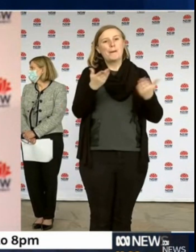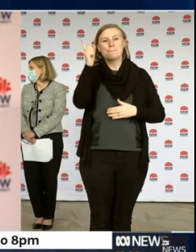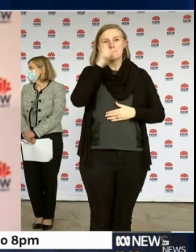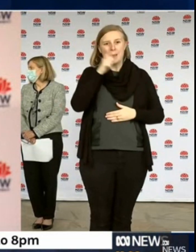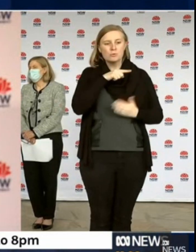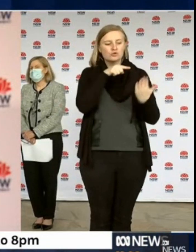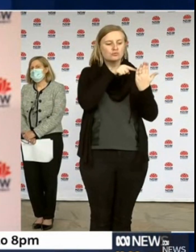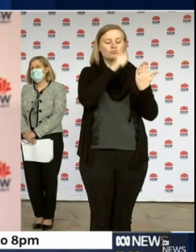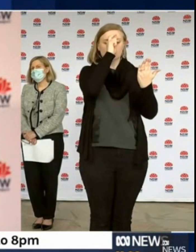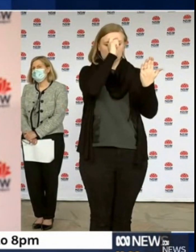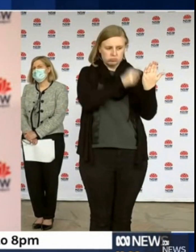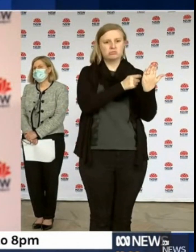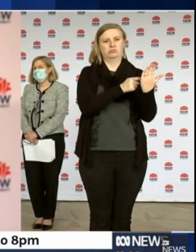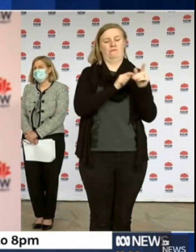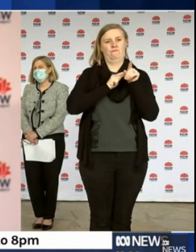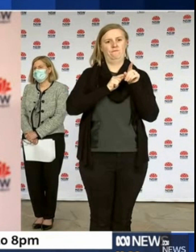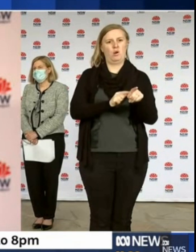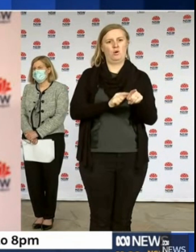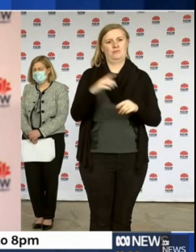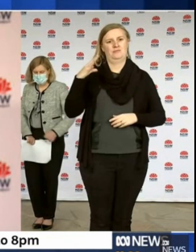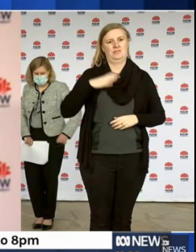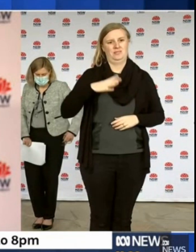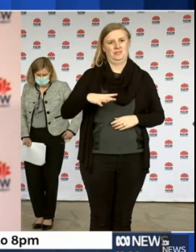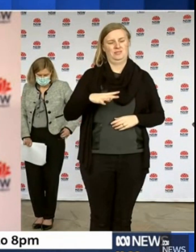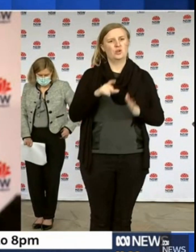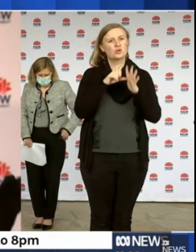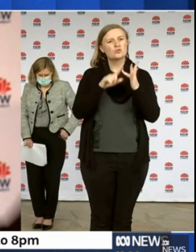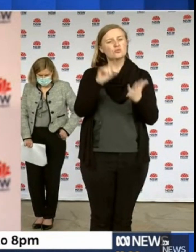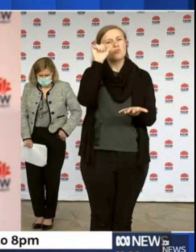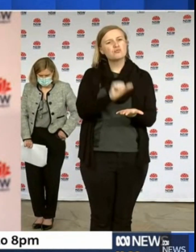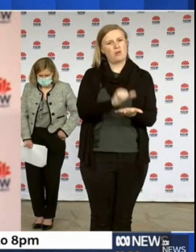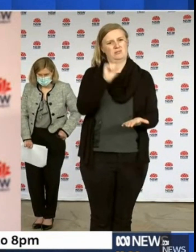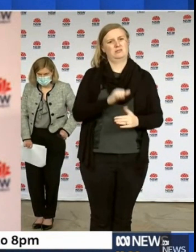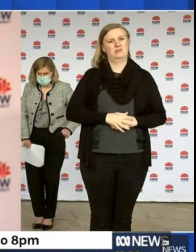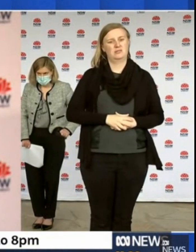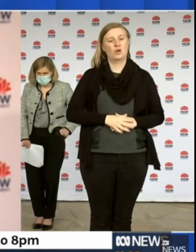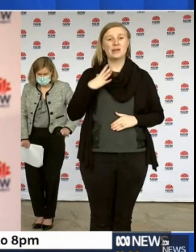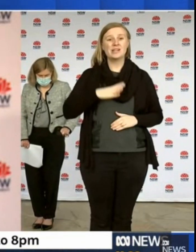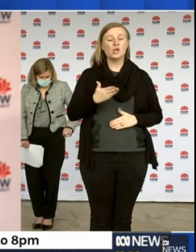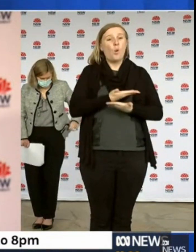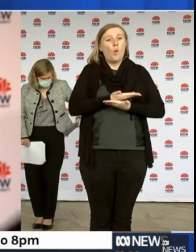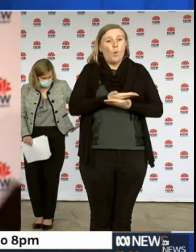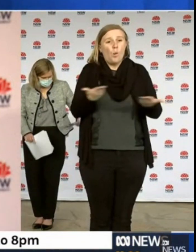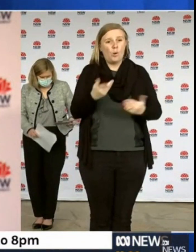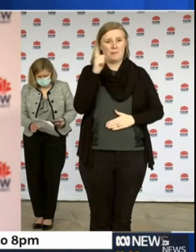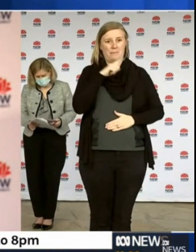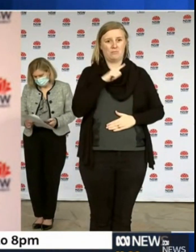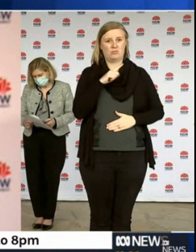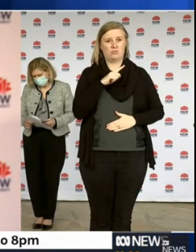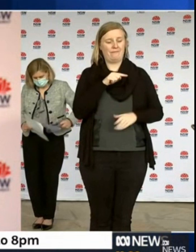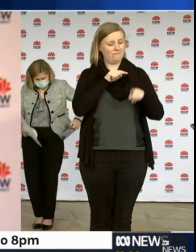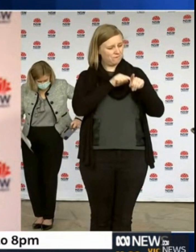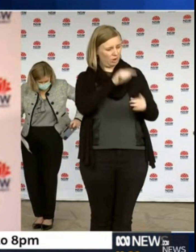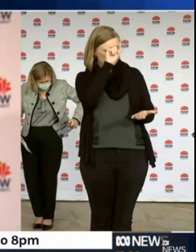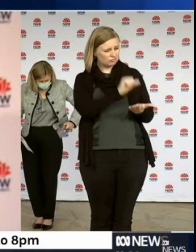also rely on people doing the right thing. And we rely on 100% of people doing the right thing 100%